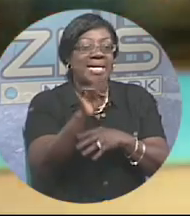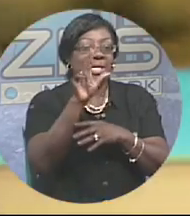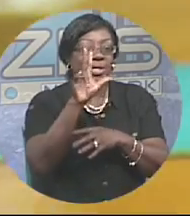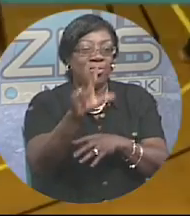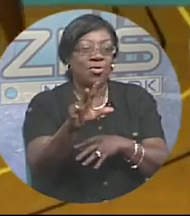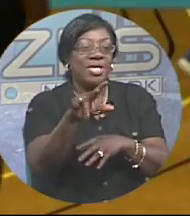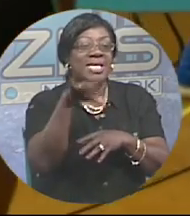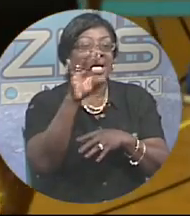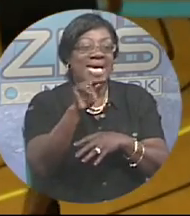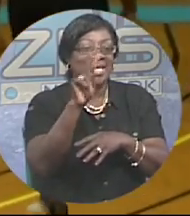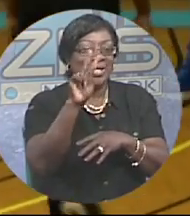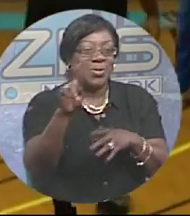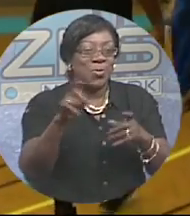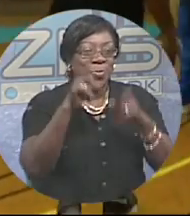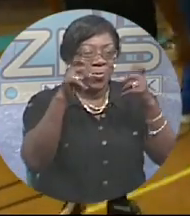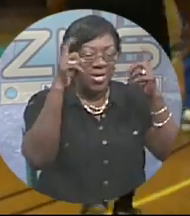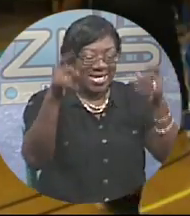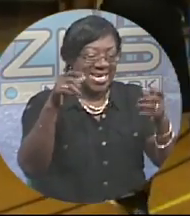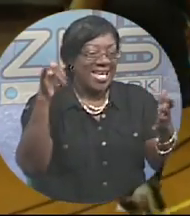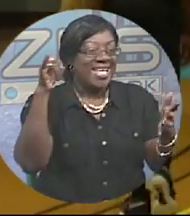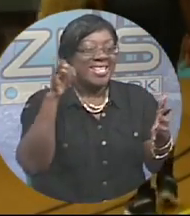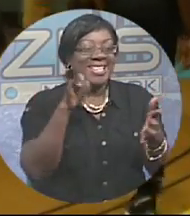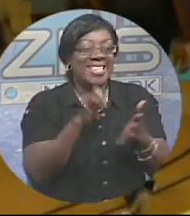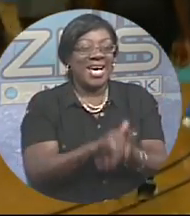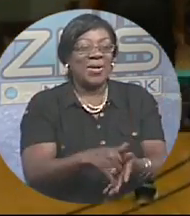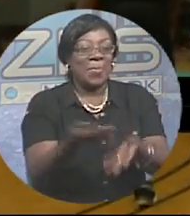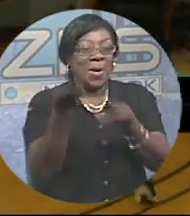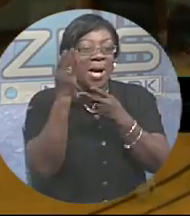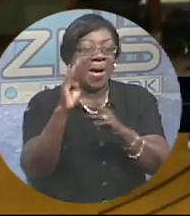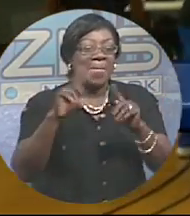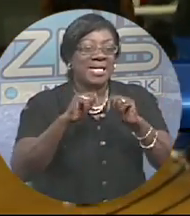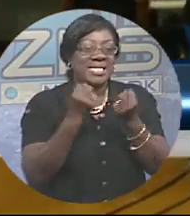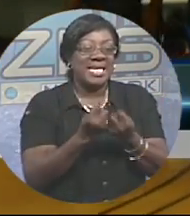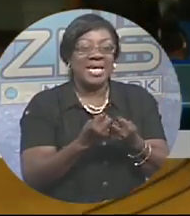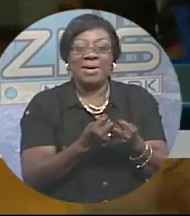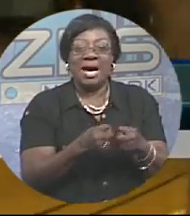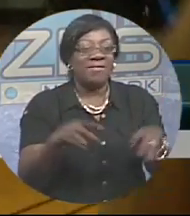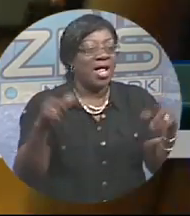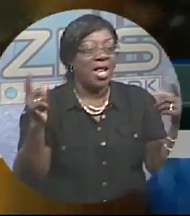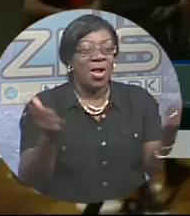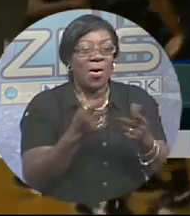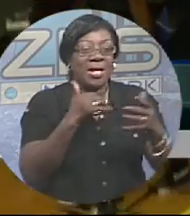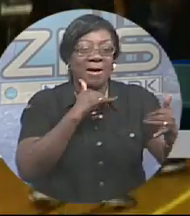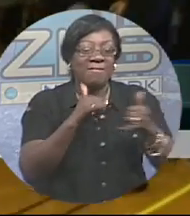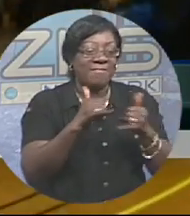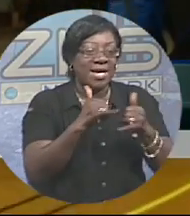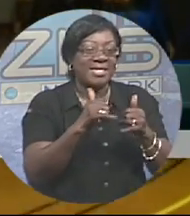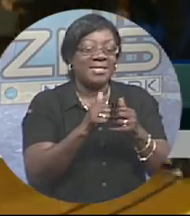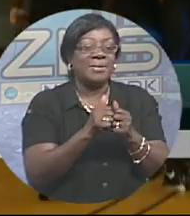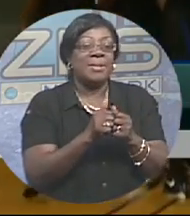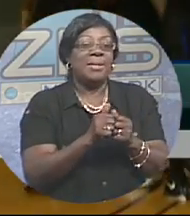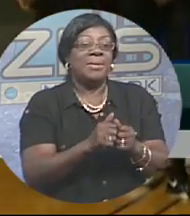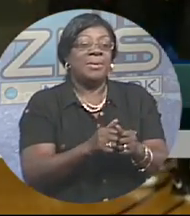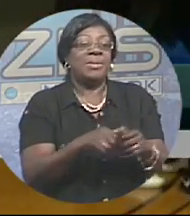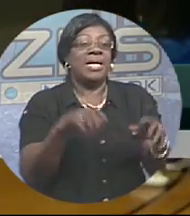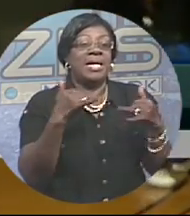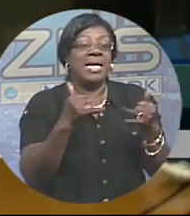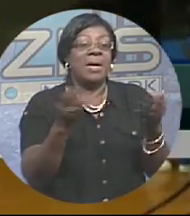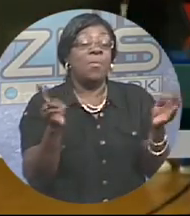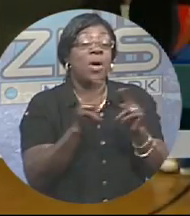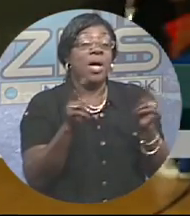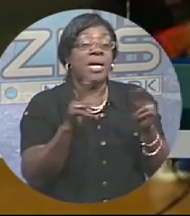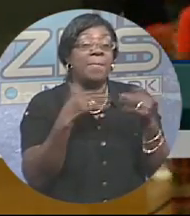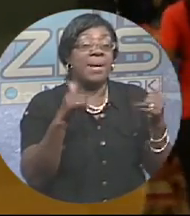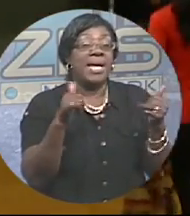83-82 win. That Bahama team got a lot of fight. Those kids worked really hard. But I'm going to tip my hat off to my guys. They played extremely well